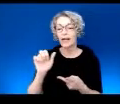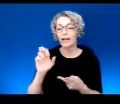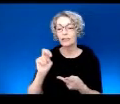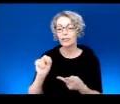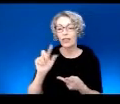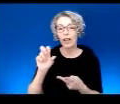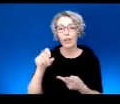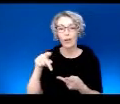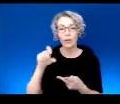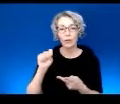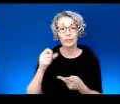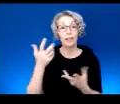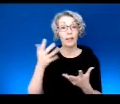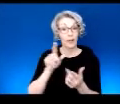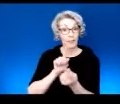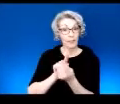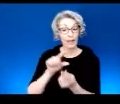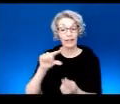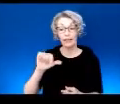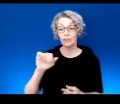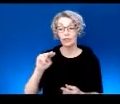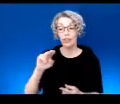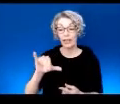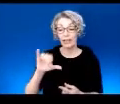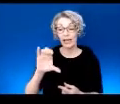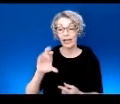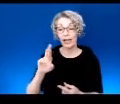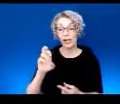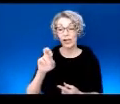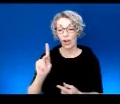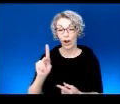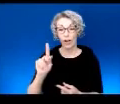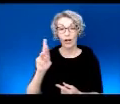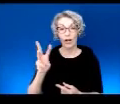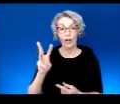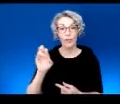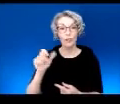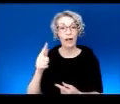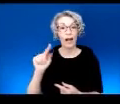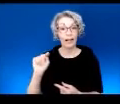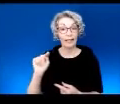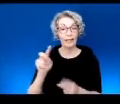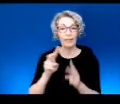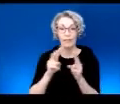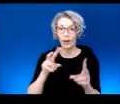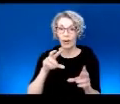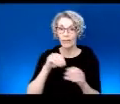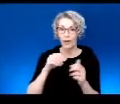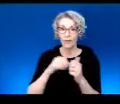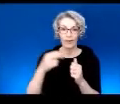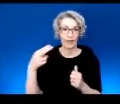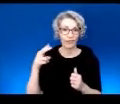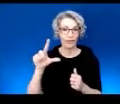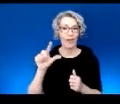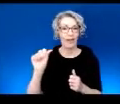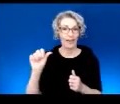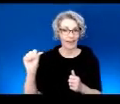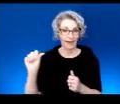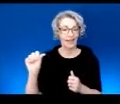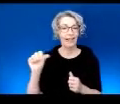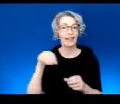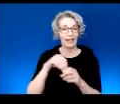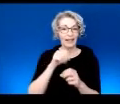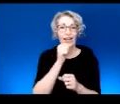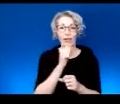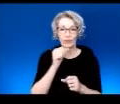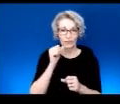Jenny Clark-Wright, who was very involved in the Hearing Loss Association of America in